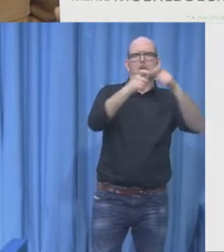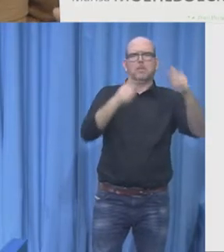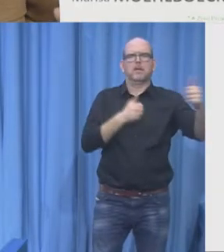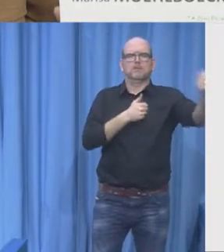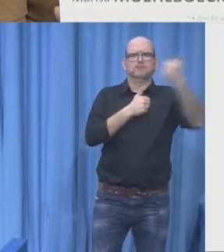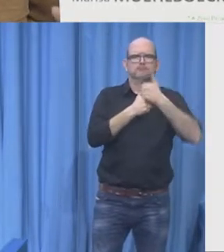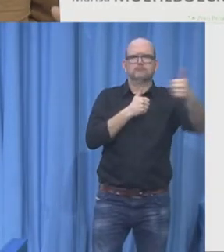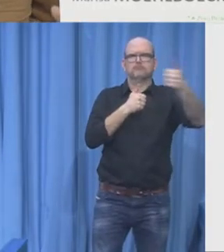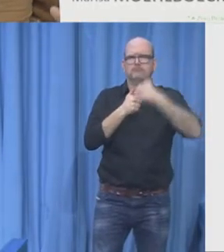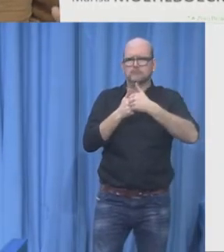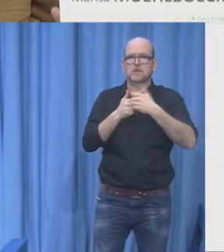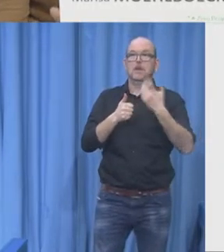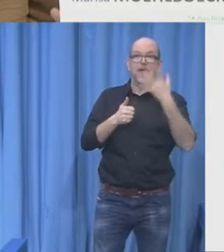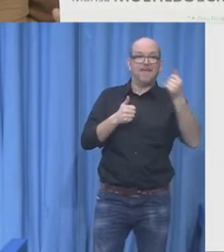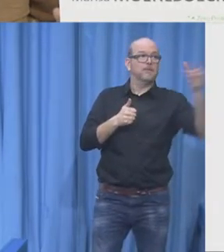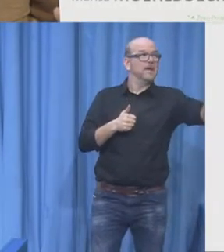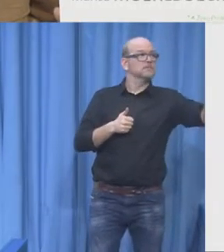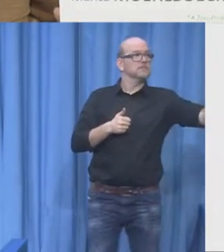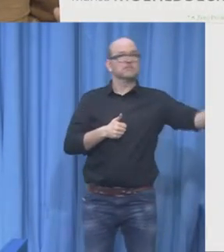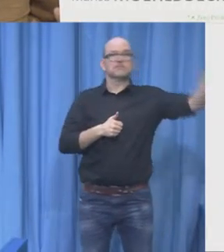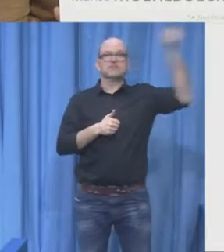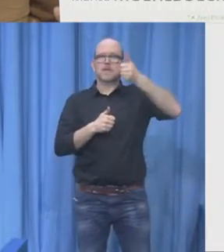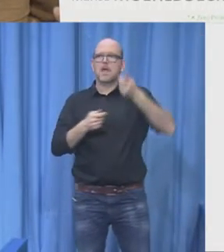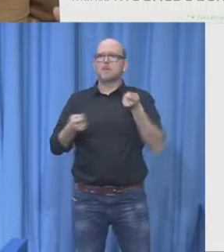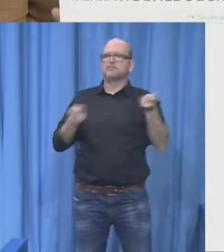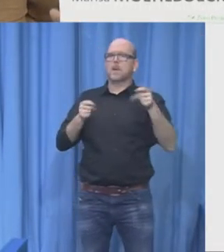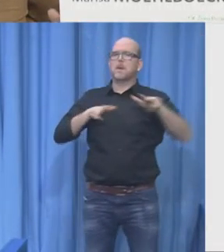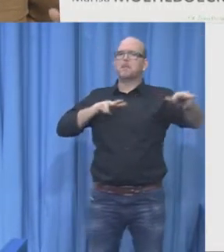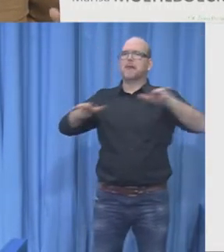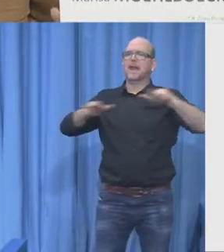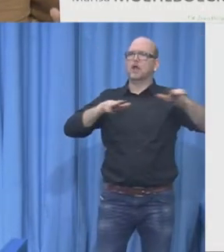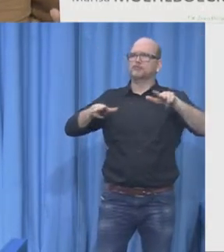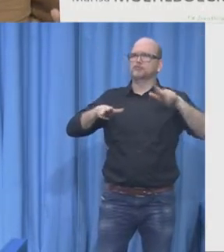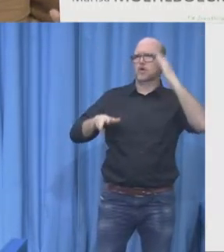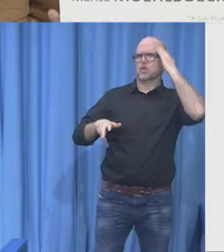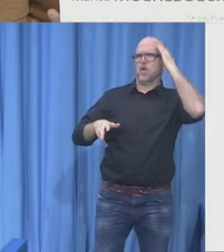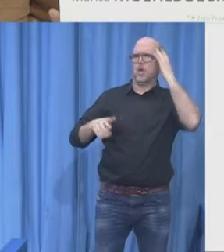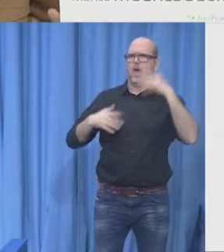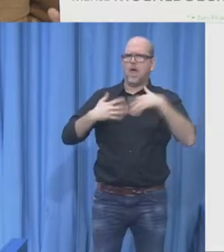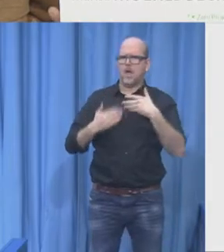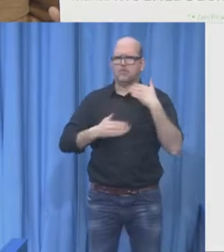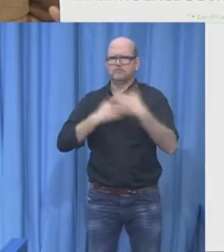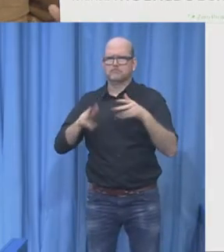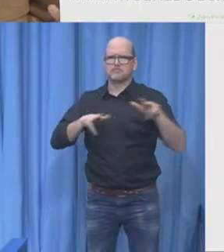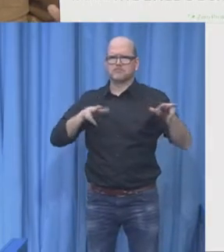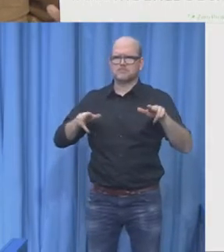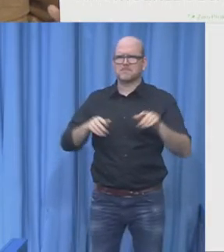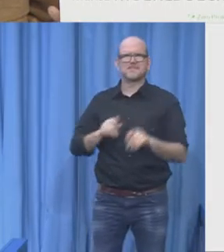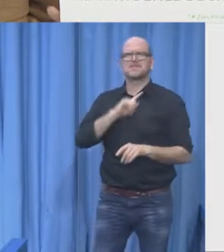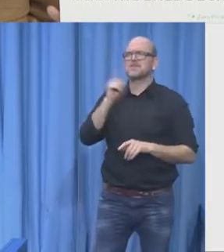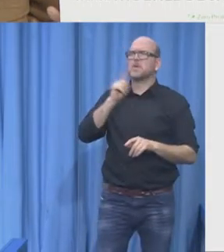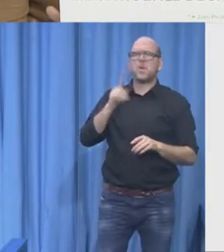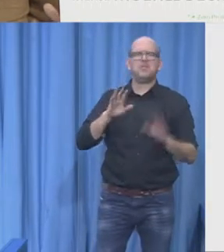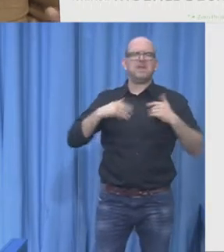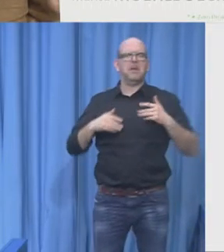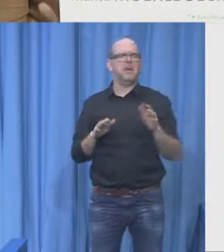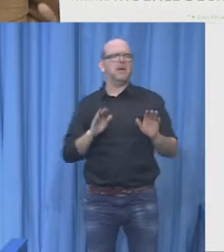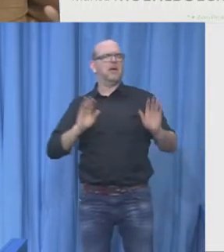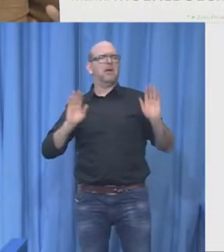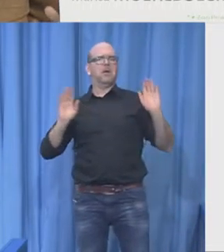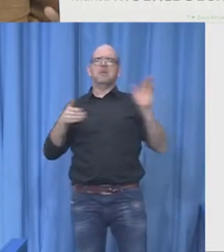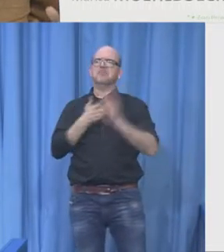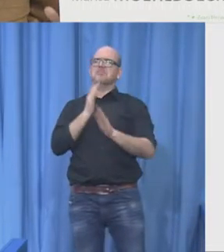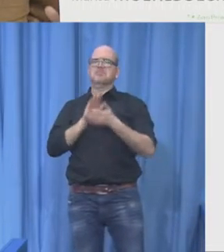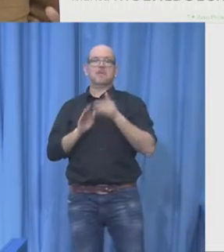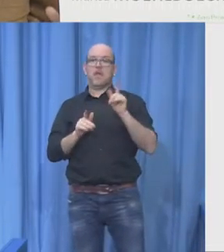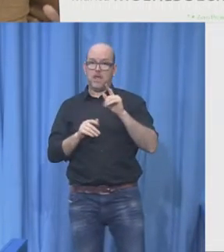And this person was not just anybody, but a highly skilled lady, and she was very well connected, especially among